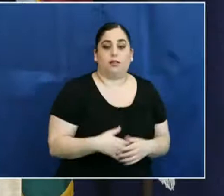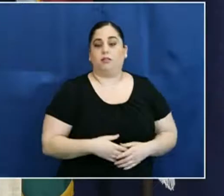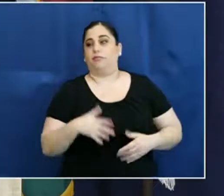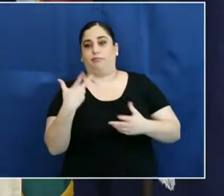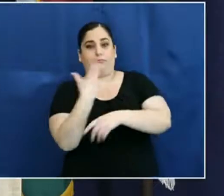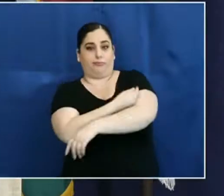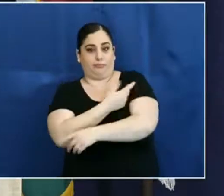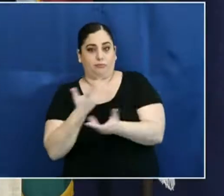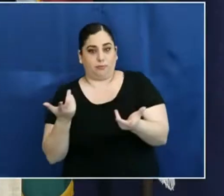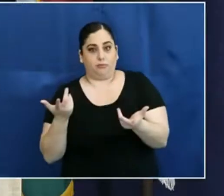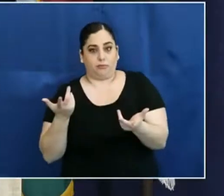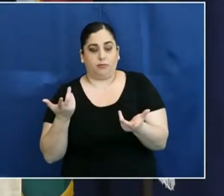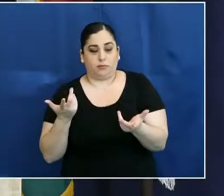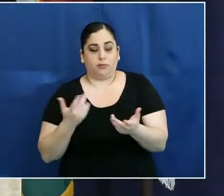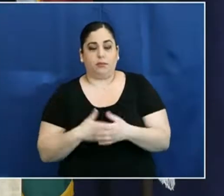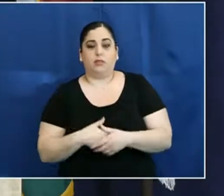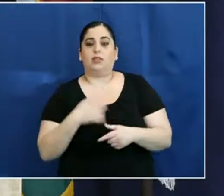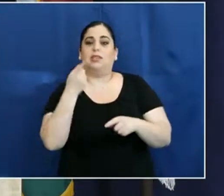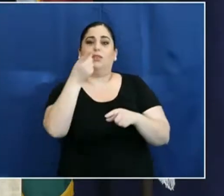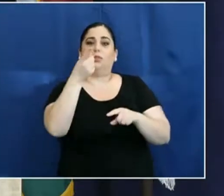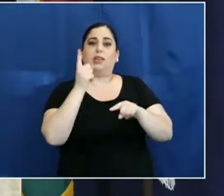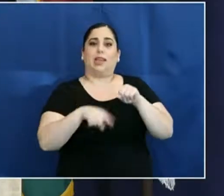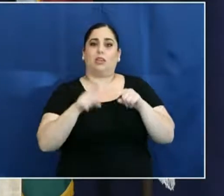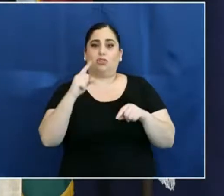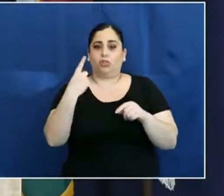look at the numbers for individual